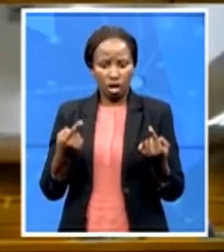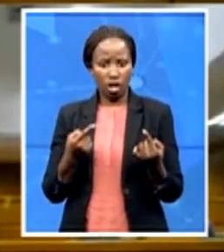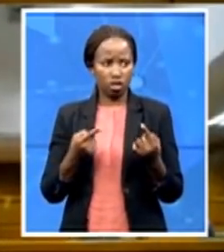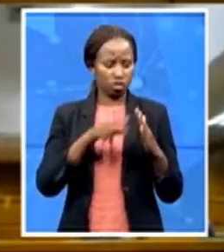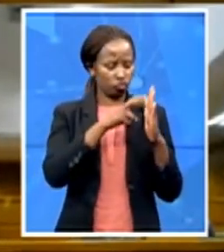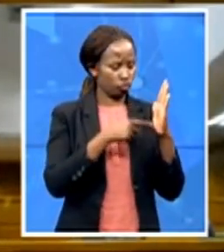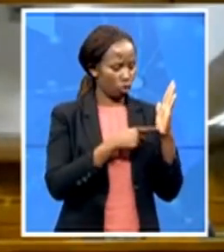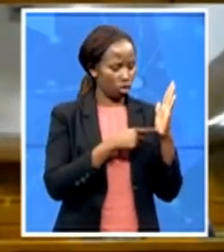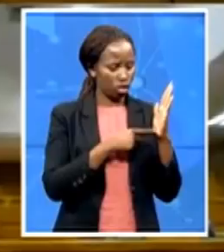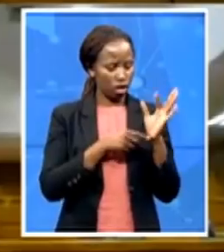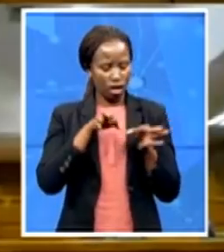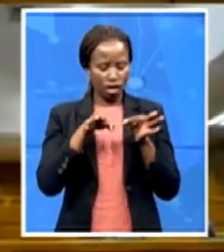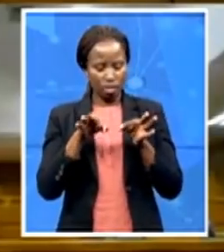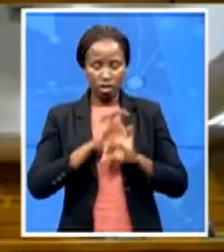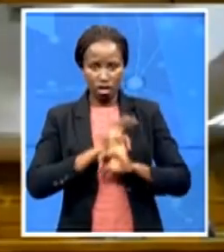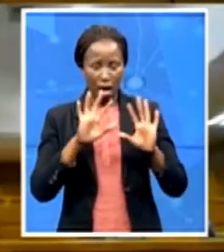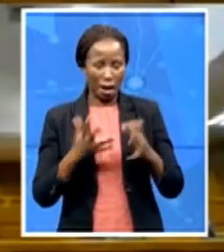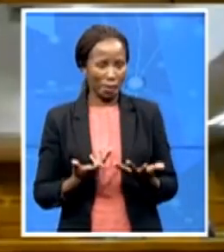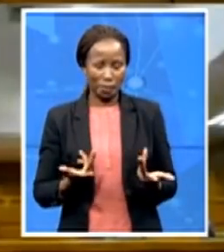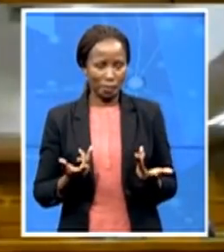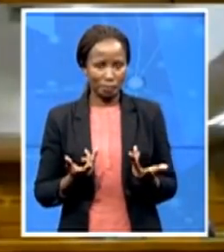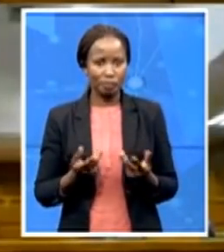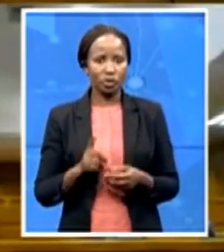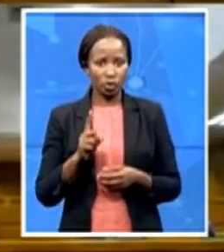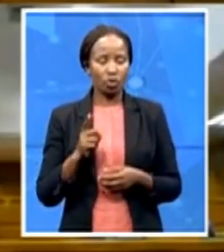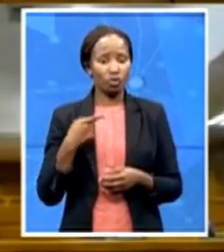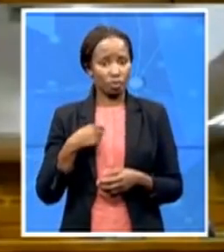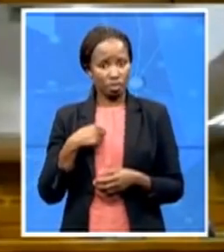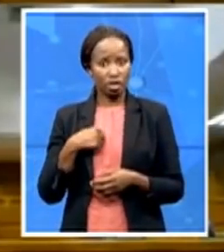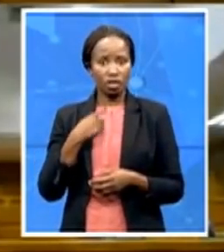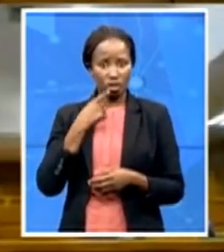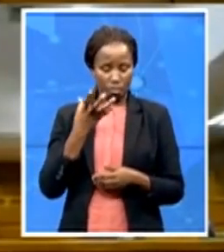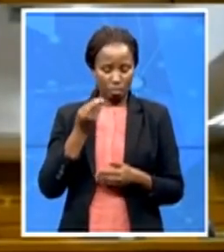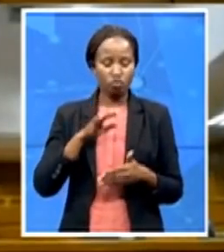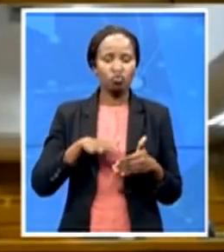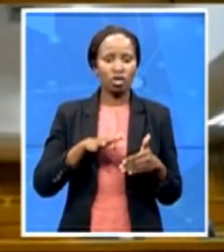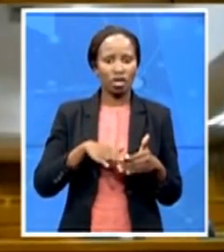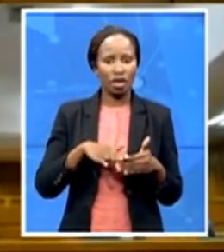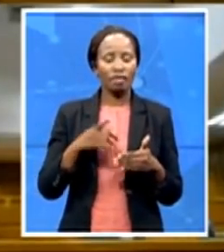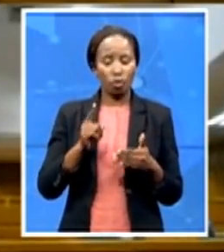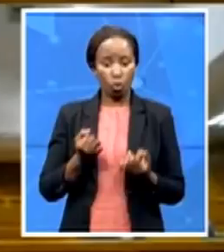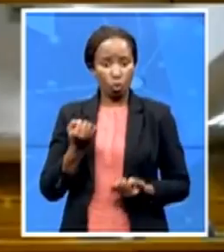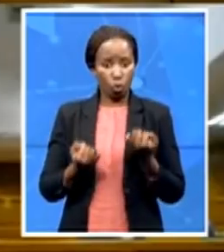respectfully commend the reasoning of the full court to this court on that issue.